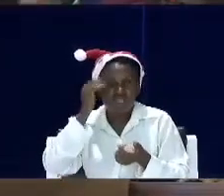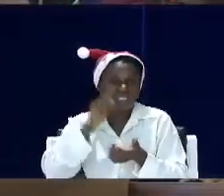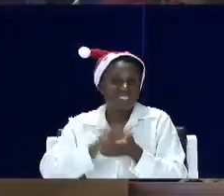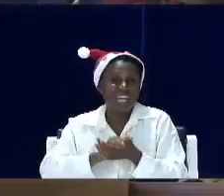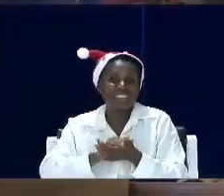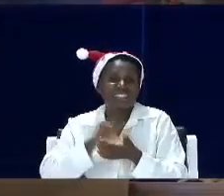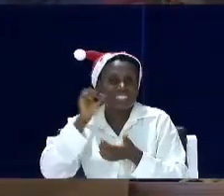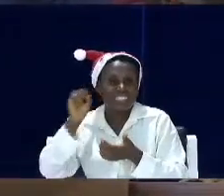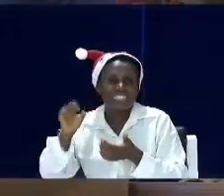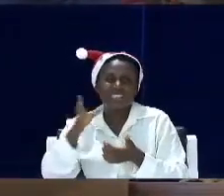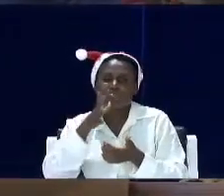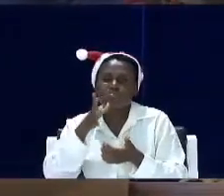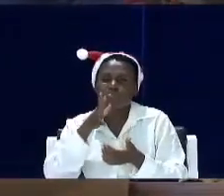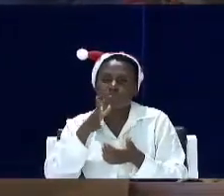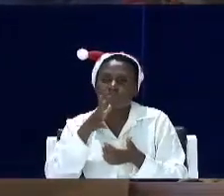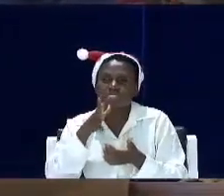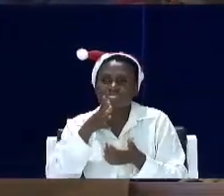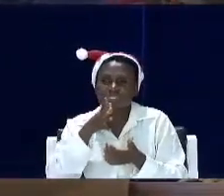mother's adultery